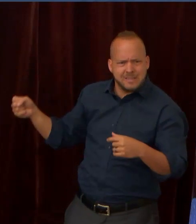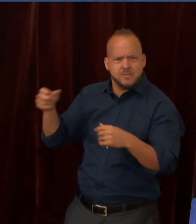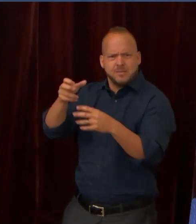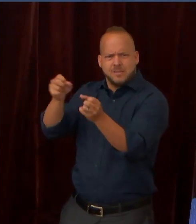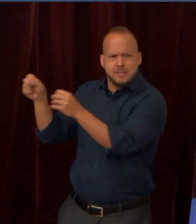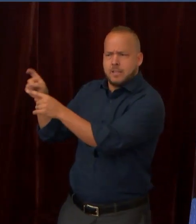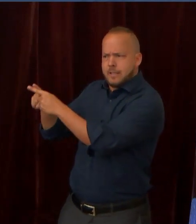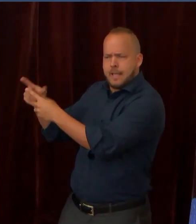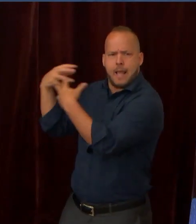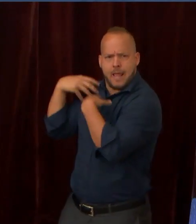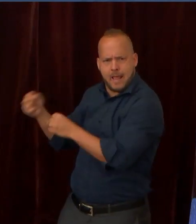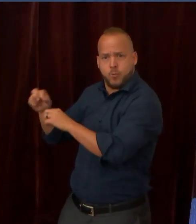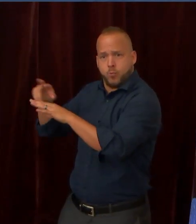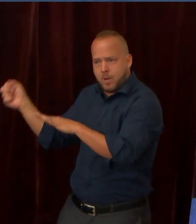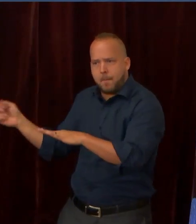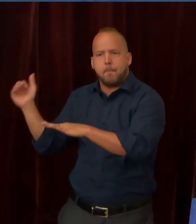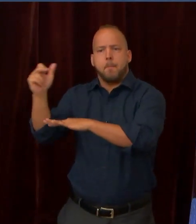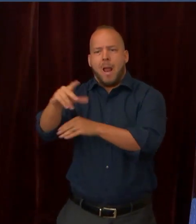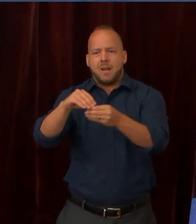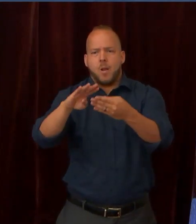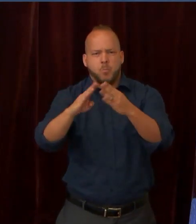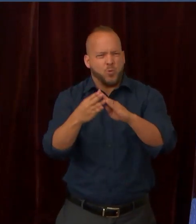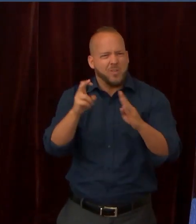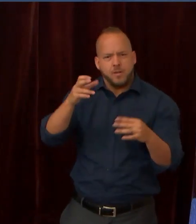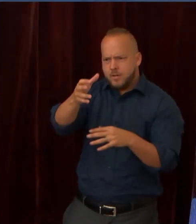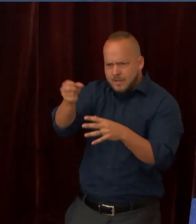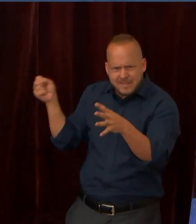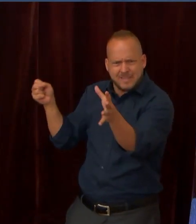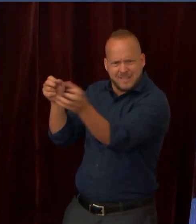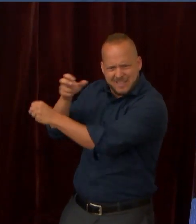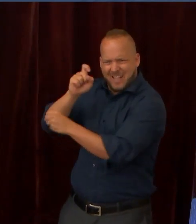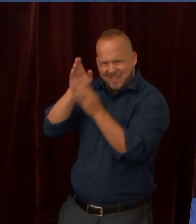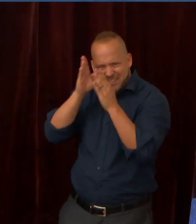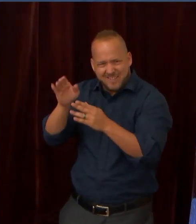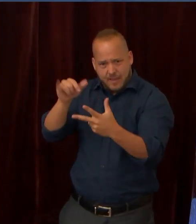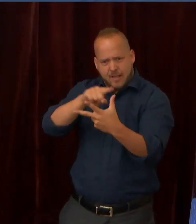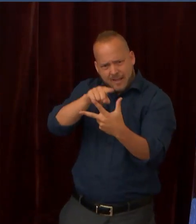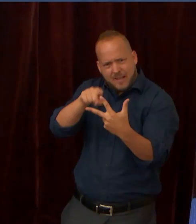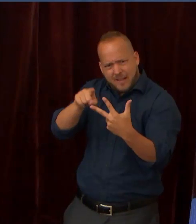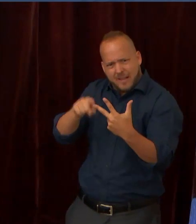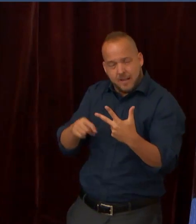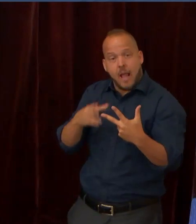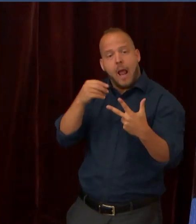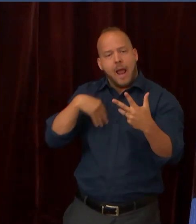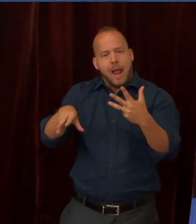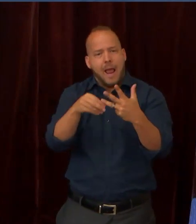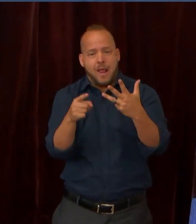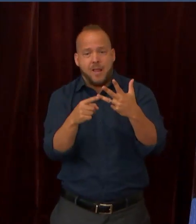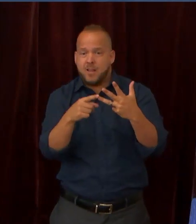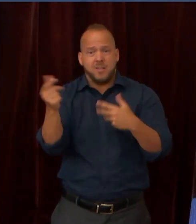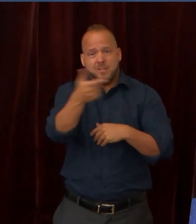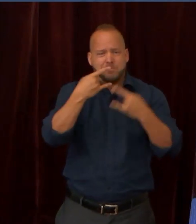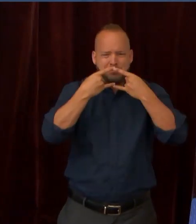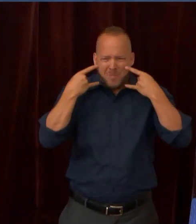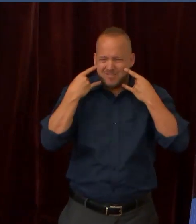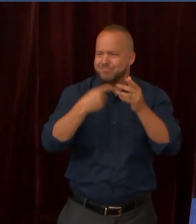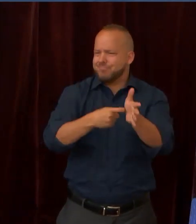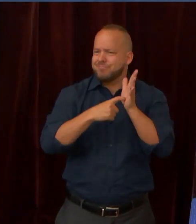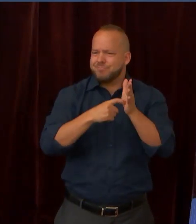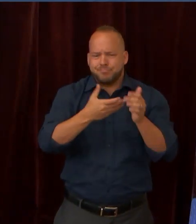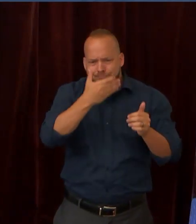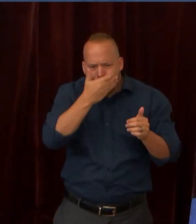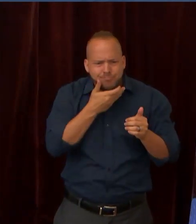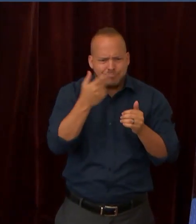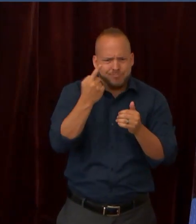fortunately, has now shown that this can be really effective in reducing the rates of transmission. One of the really good news